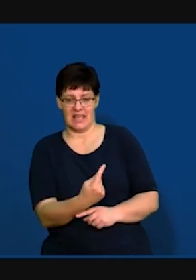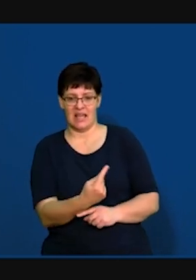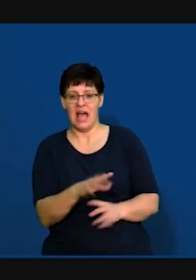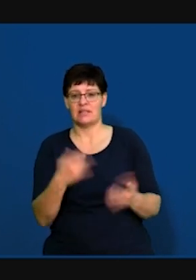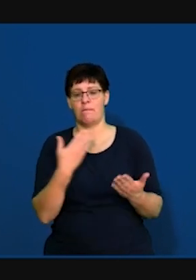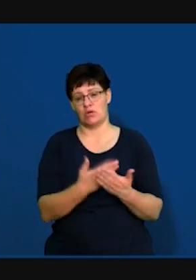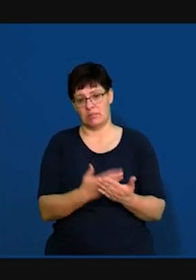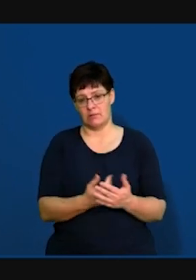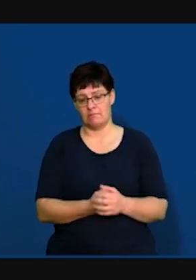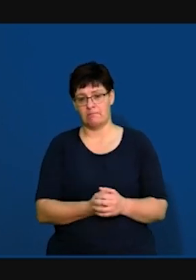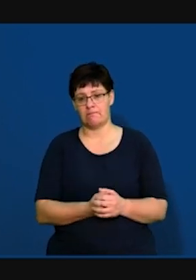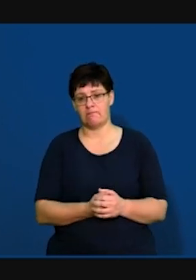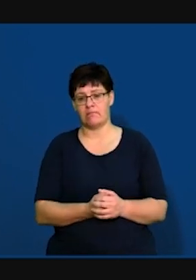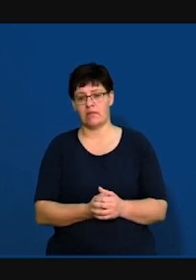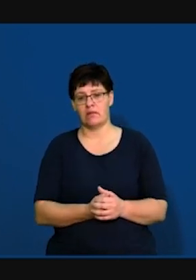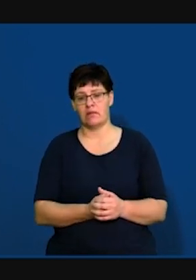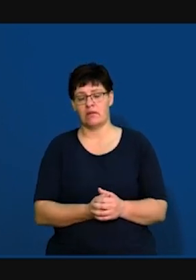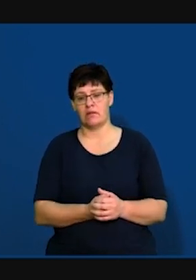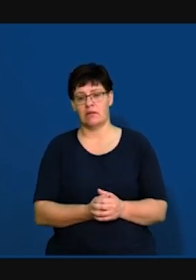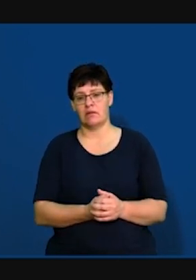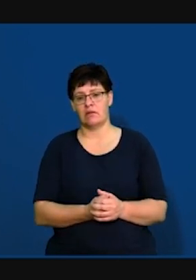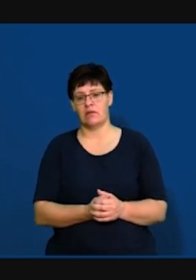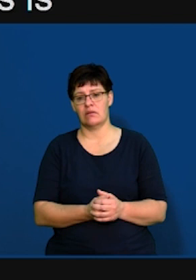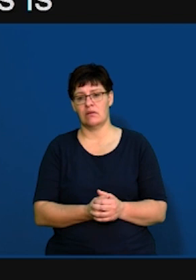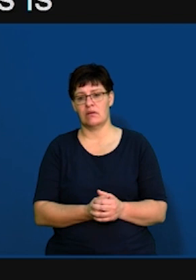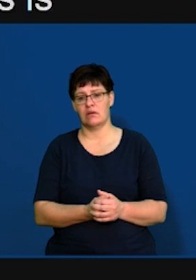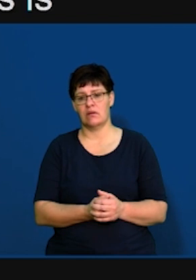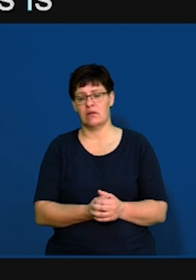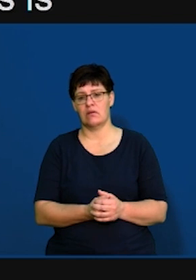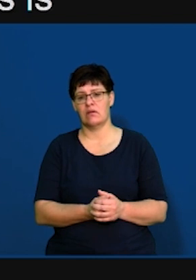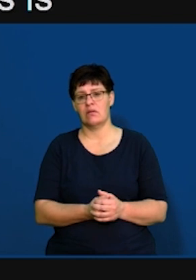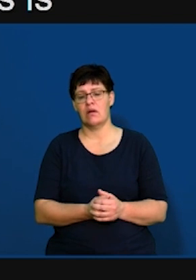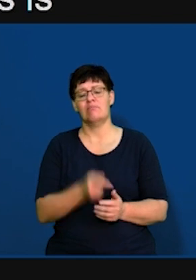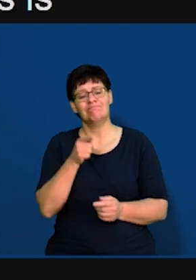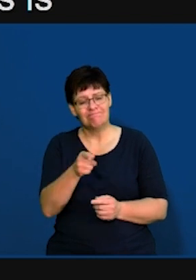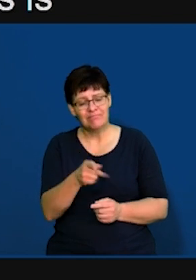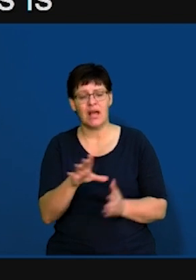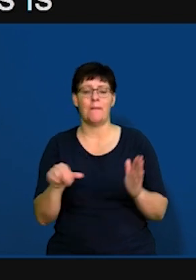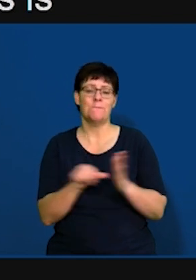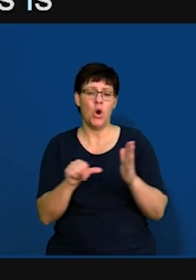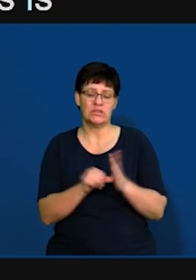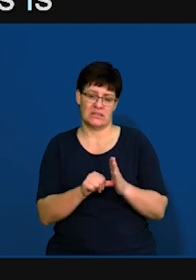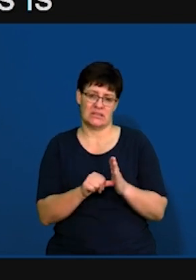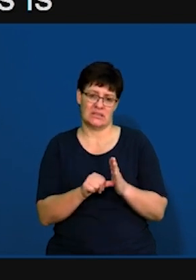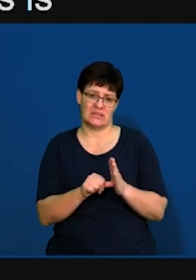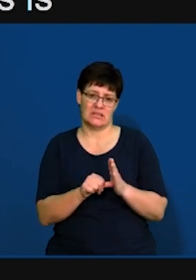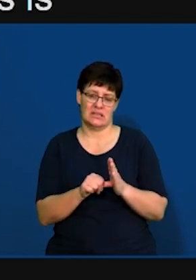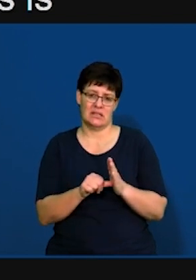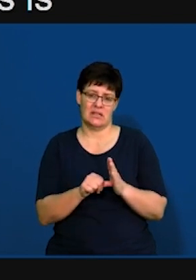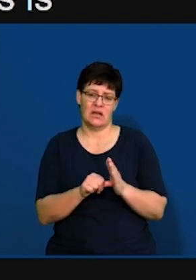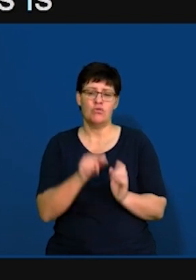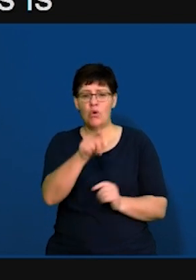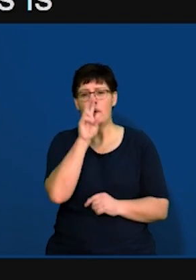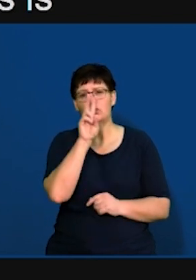possible, okay? Now, having said that, it's also important for us to, in closing, to look